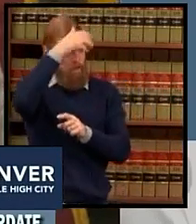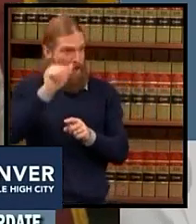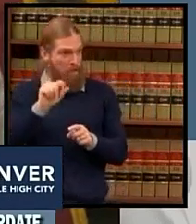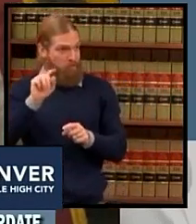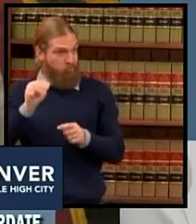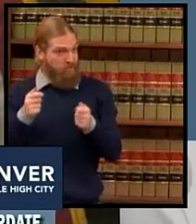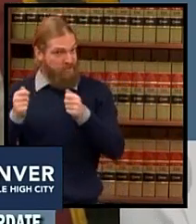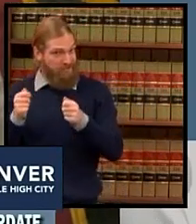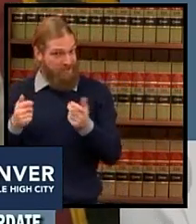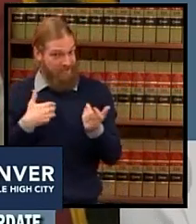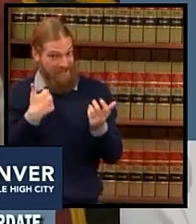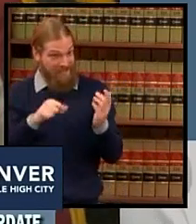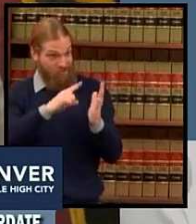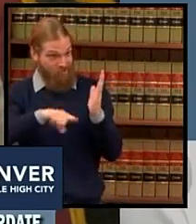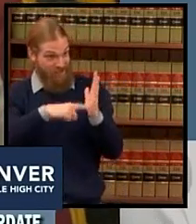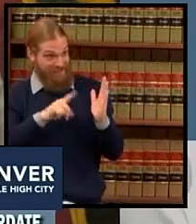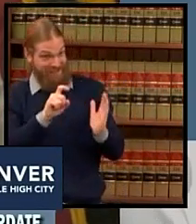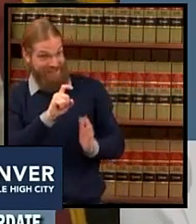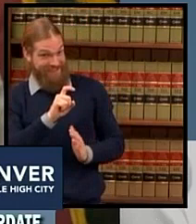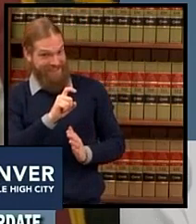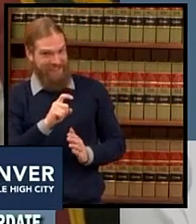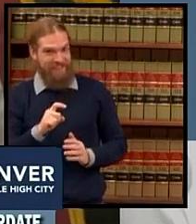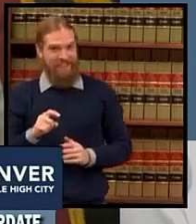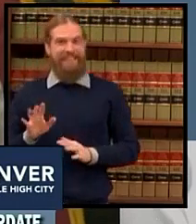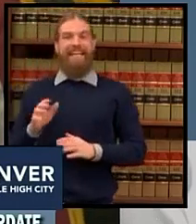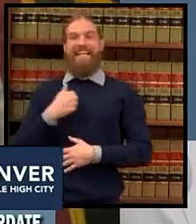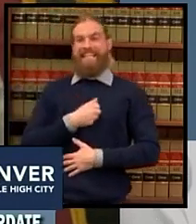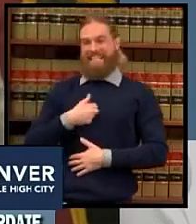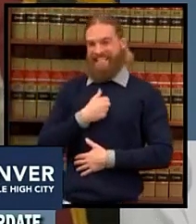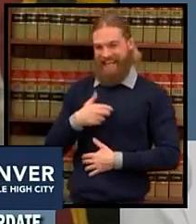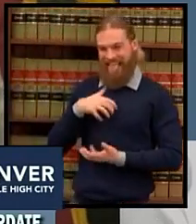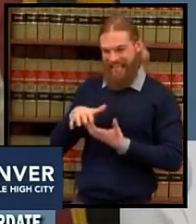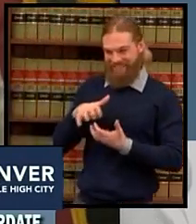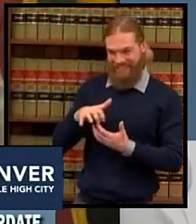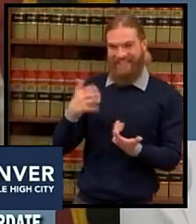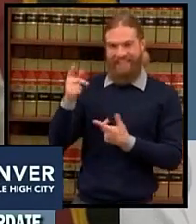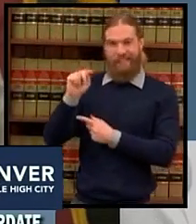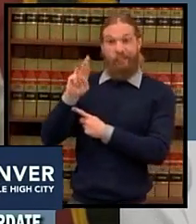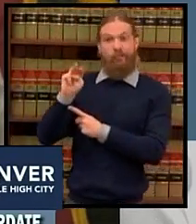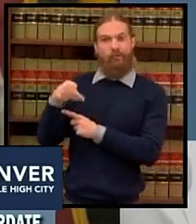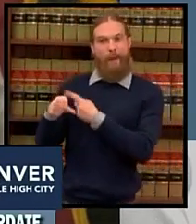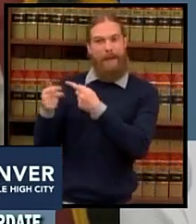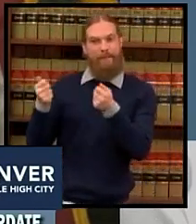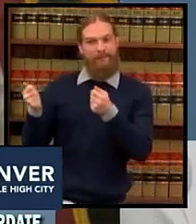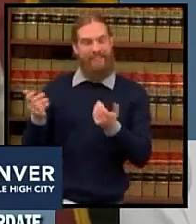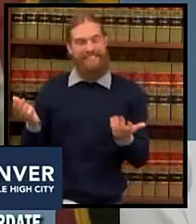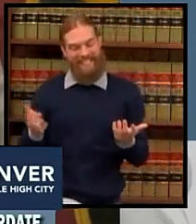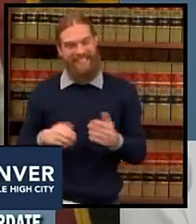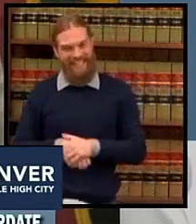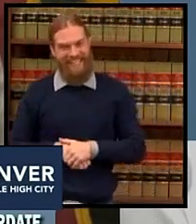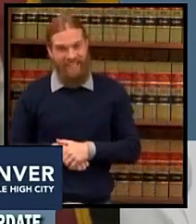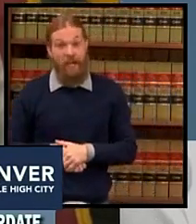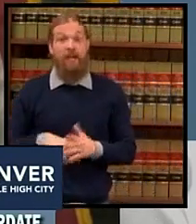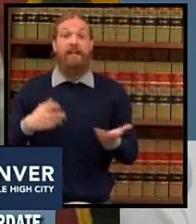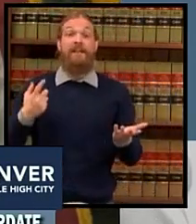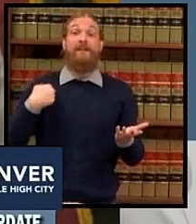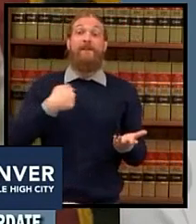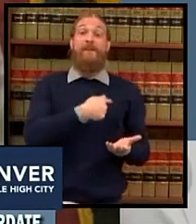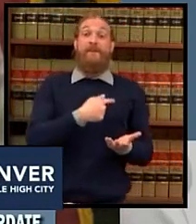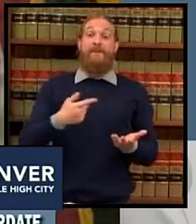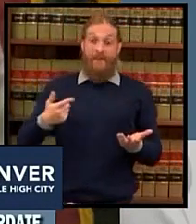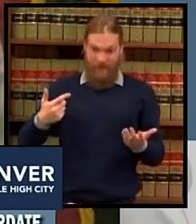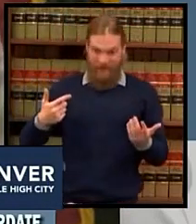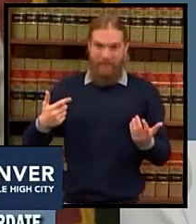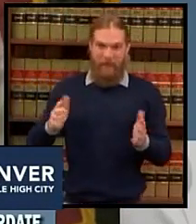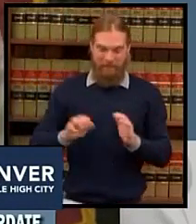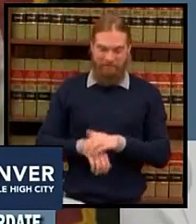very much, sir. I'm sorry to laugh about the question around the Trump administration. Listen, we've had some great. We've had